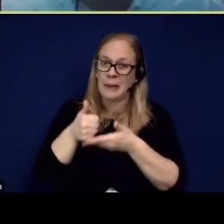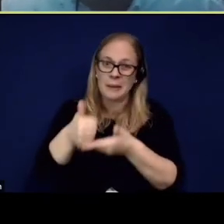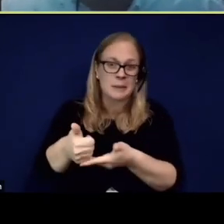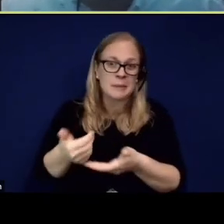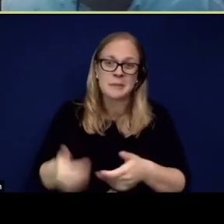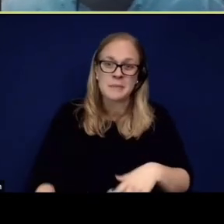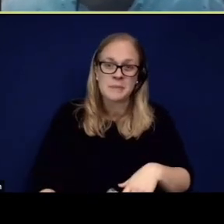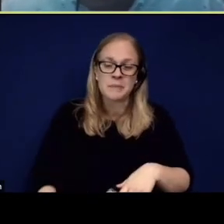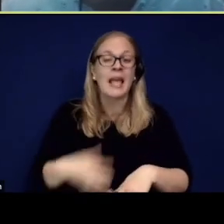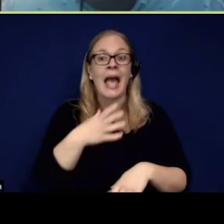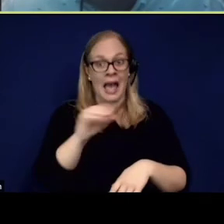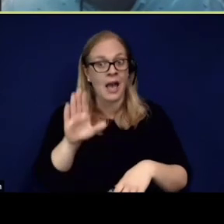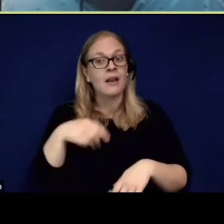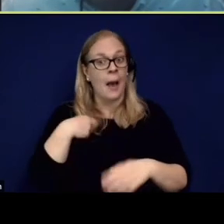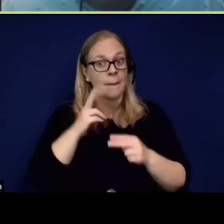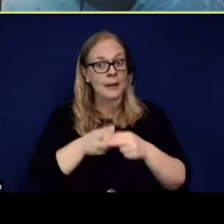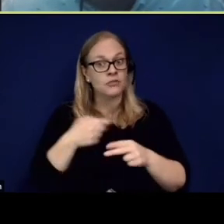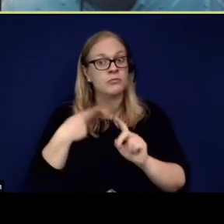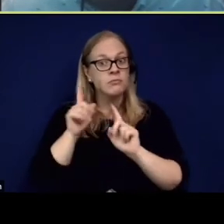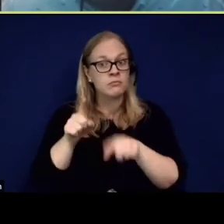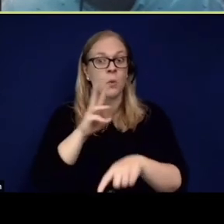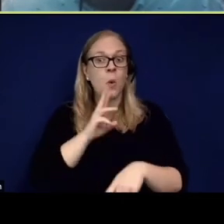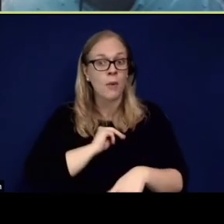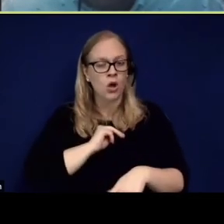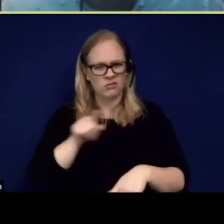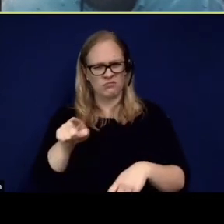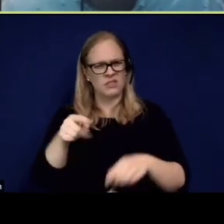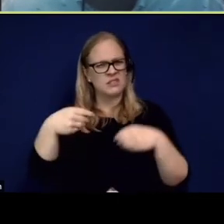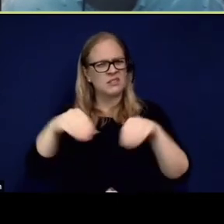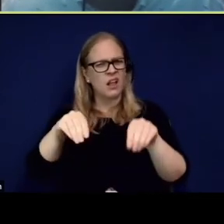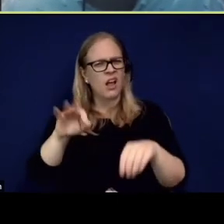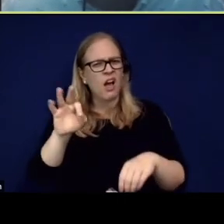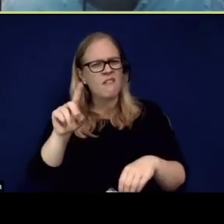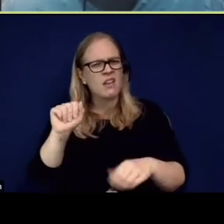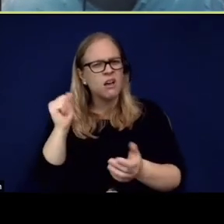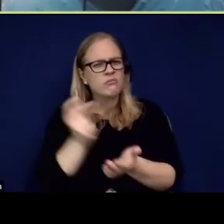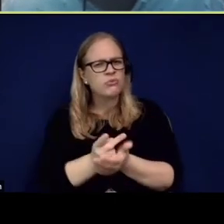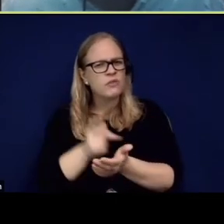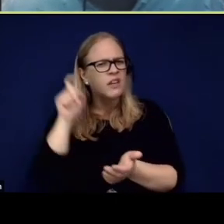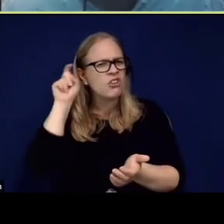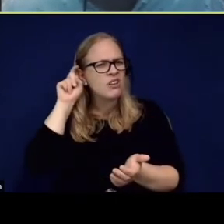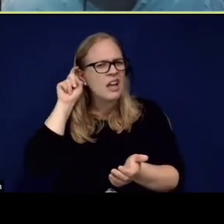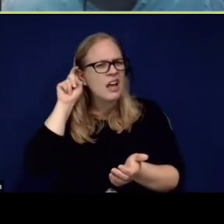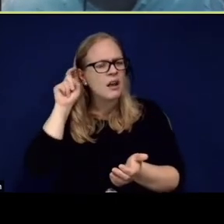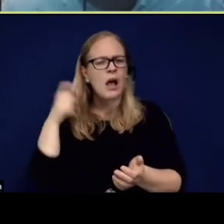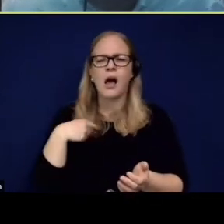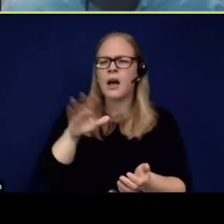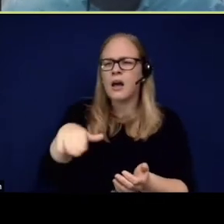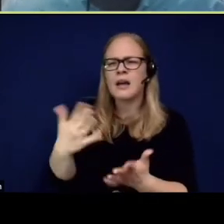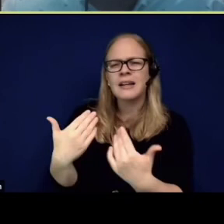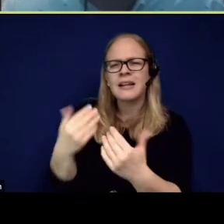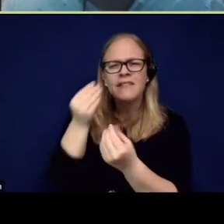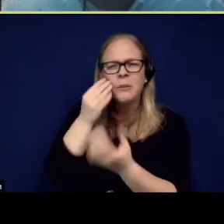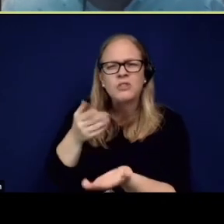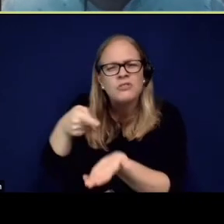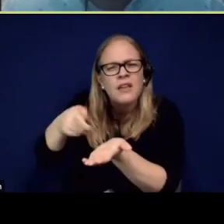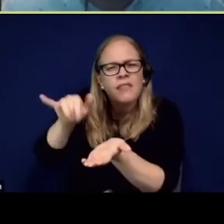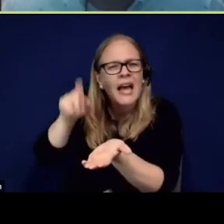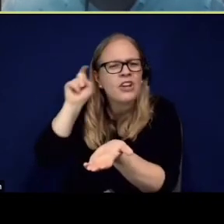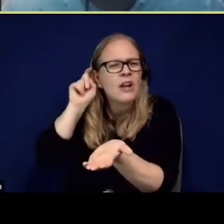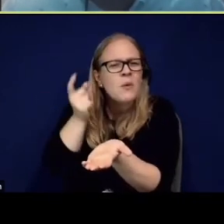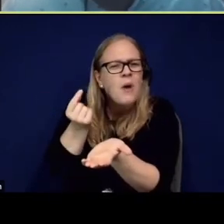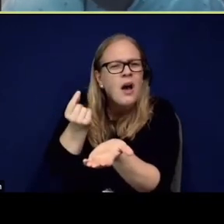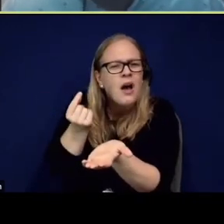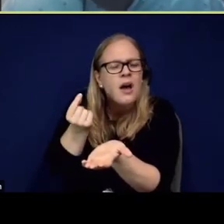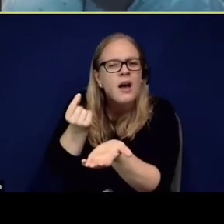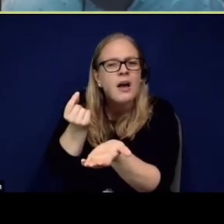as I said, and they're selling FDA-approved hearing aids. But when I went, I tried to get information. Each hearing aid did nothing except